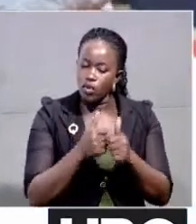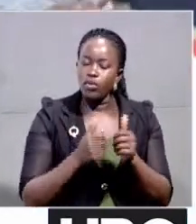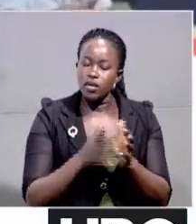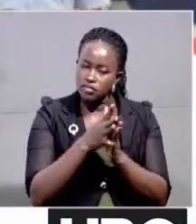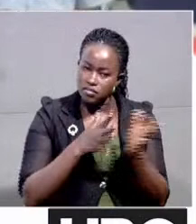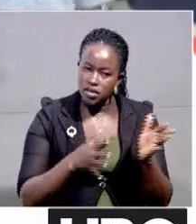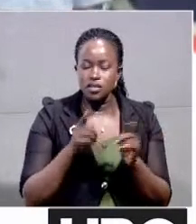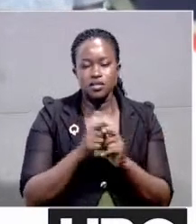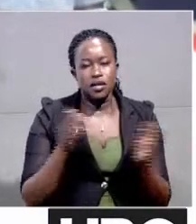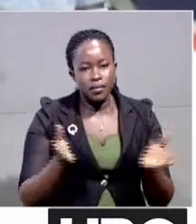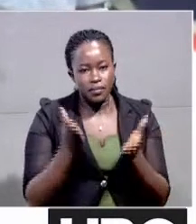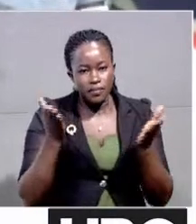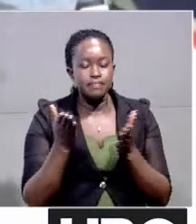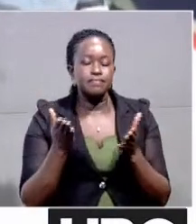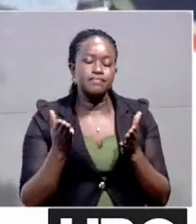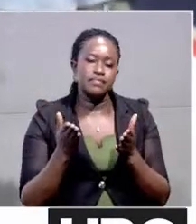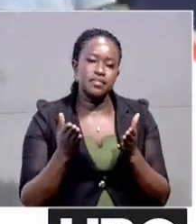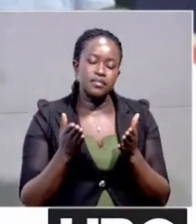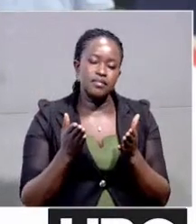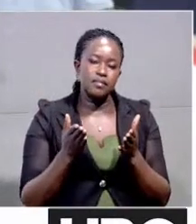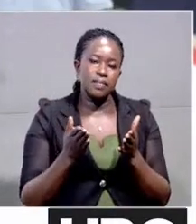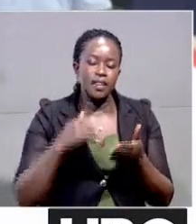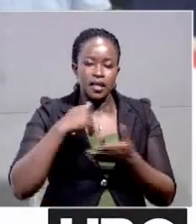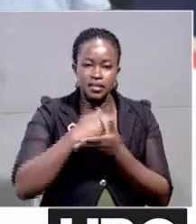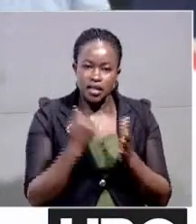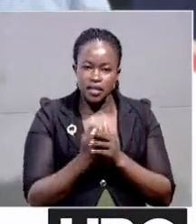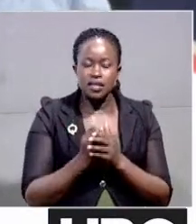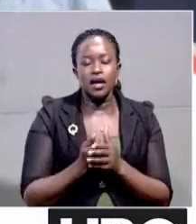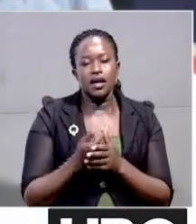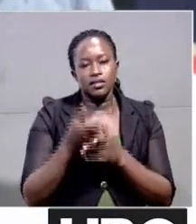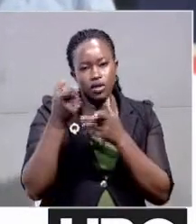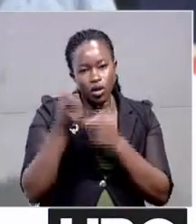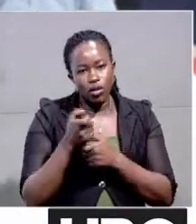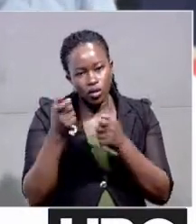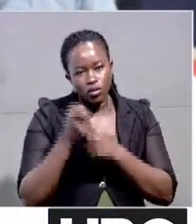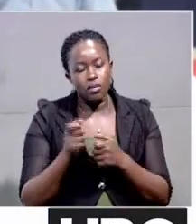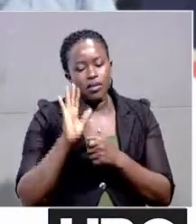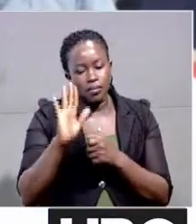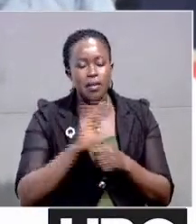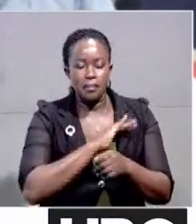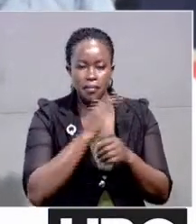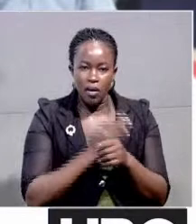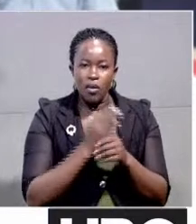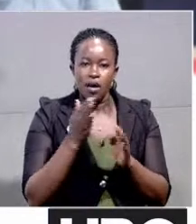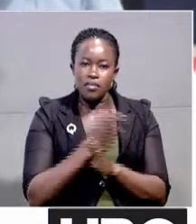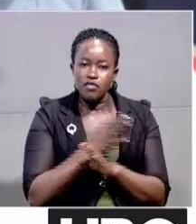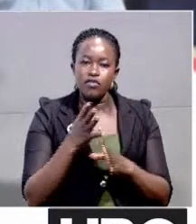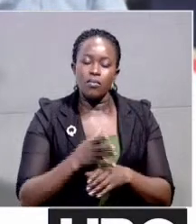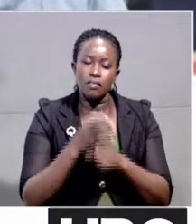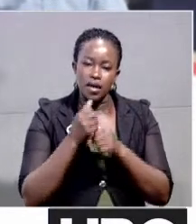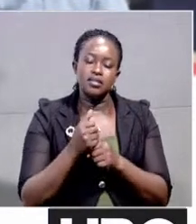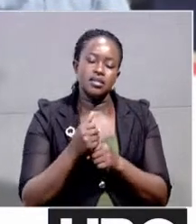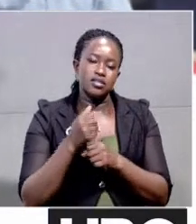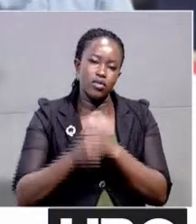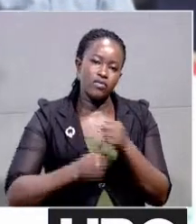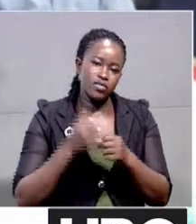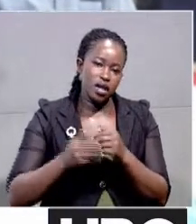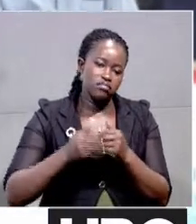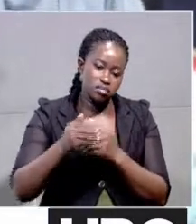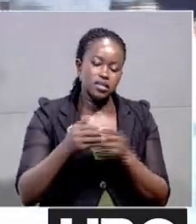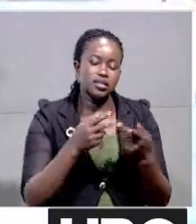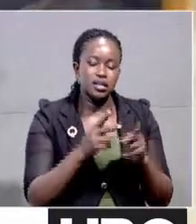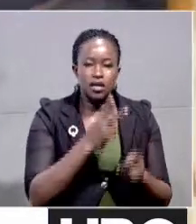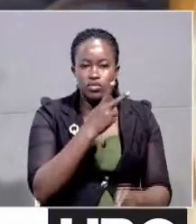the school's lobbying, the sector's lobbying powers ahead of budget for upcoming years, starting